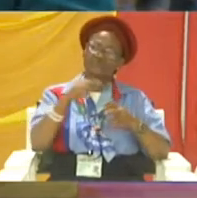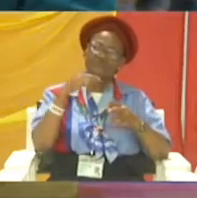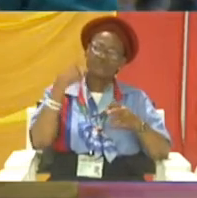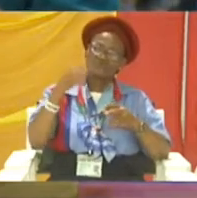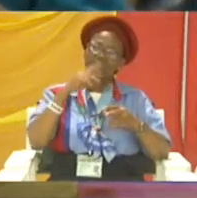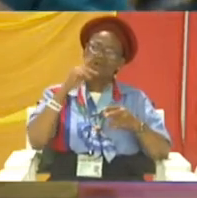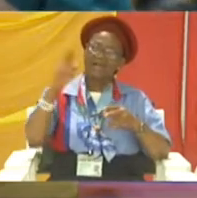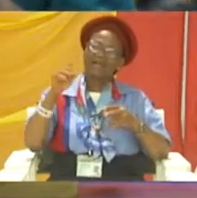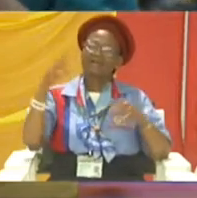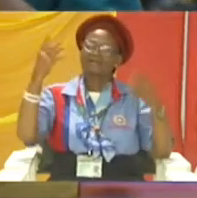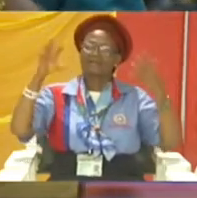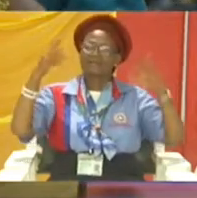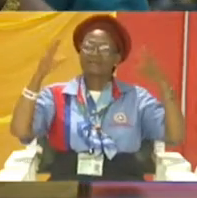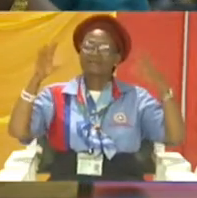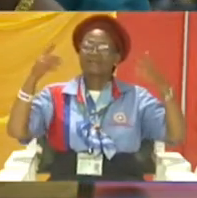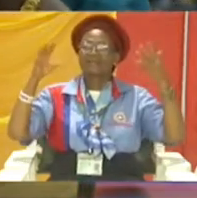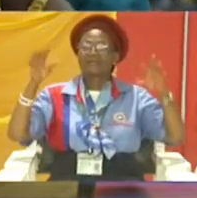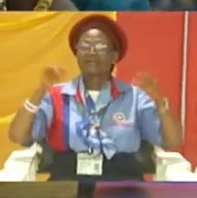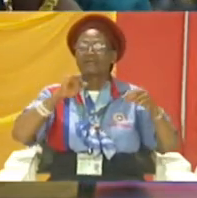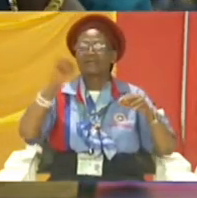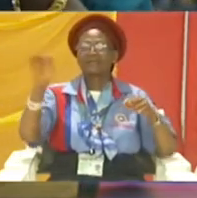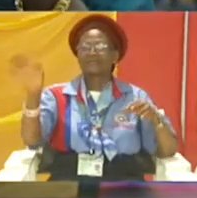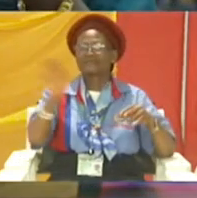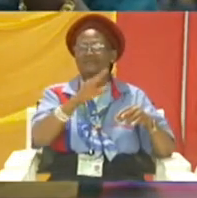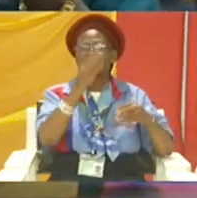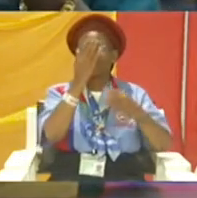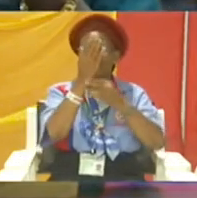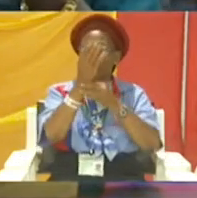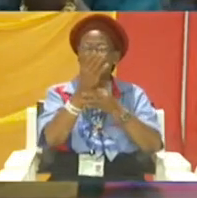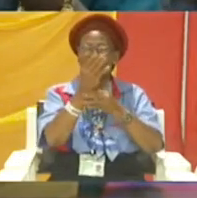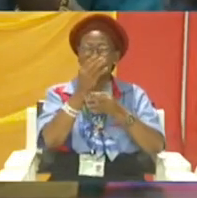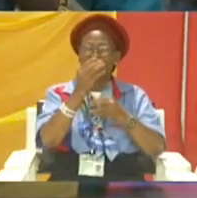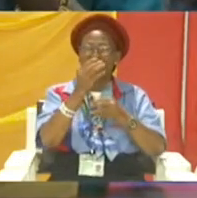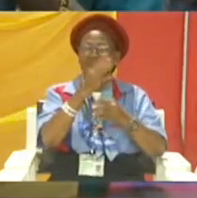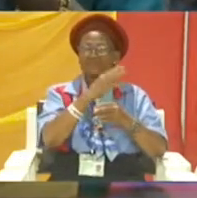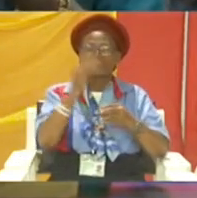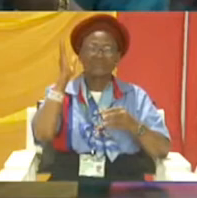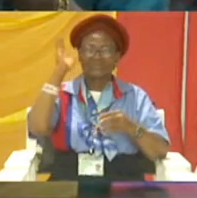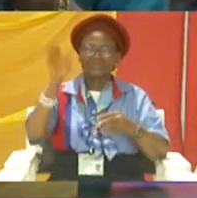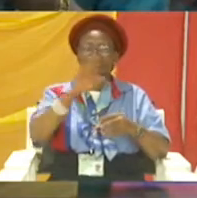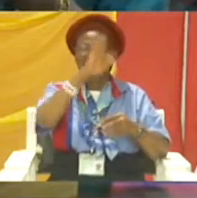clapping. Your hands will never wither.